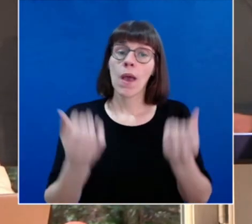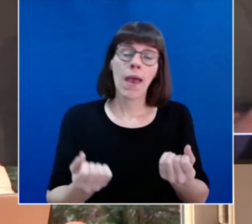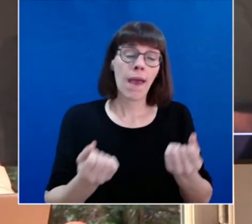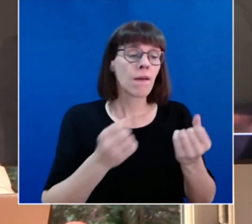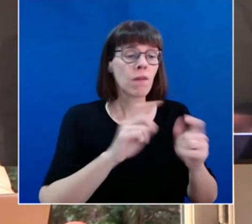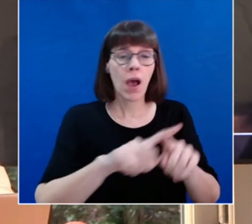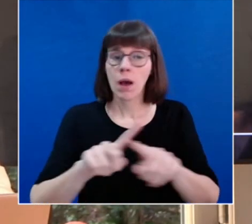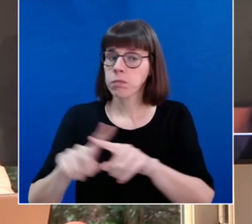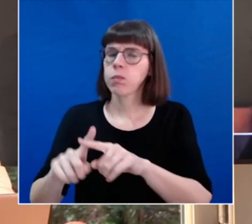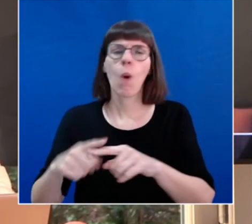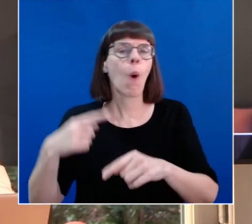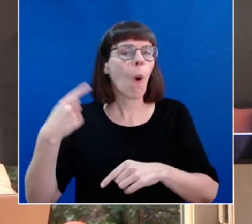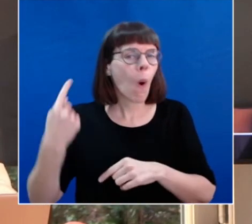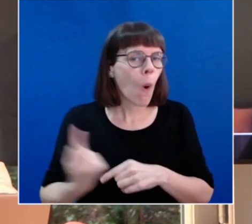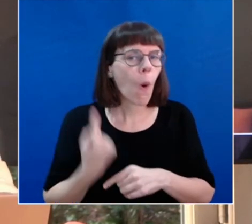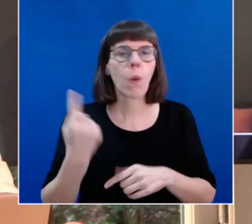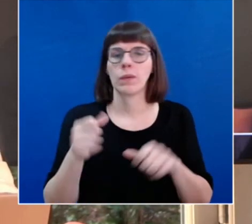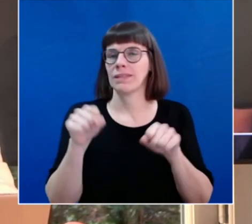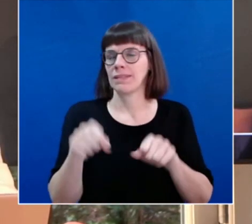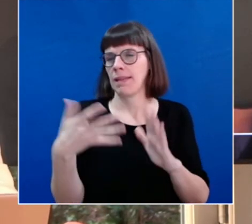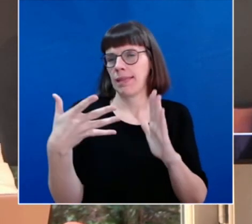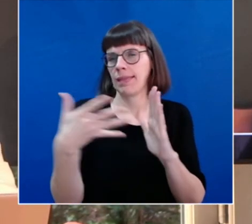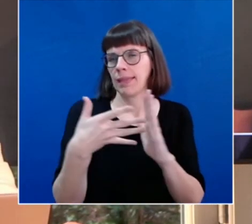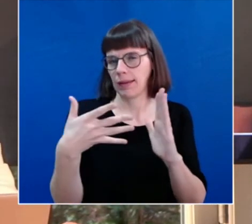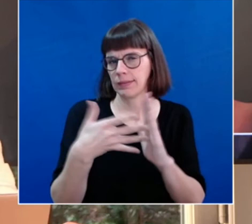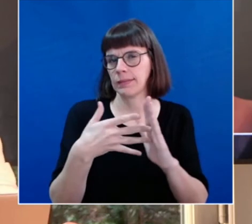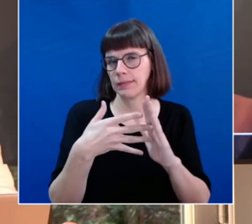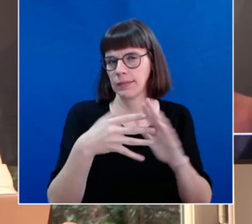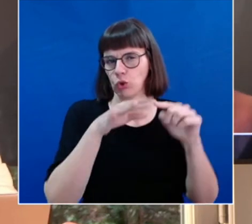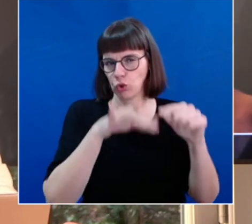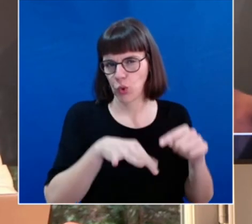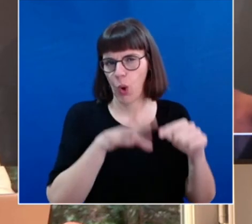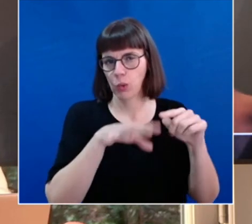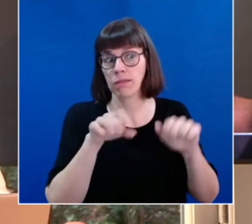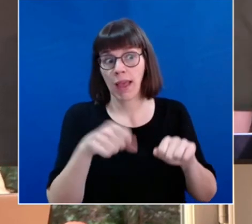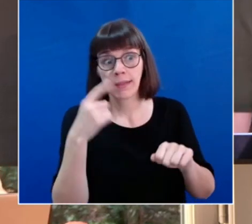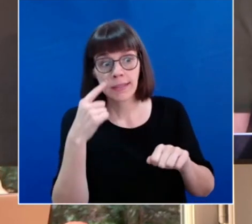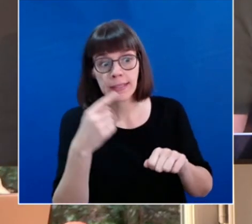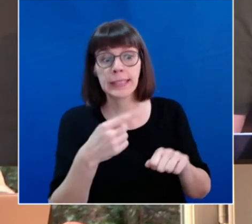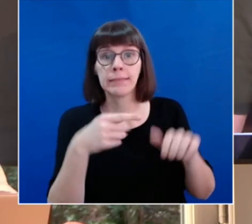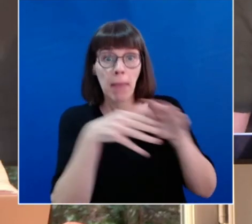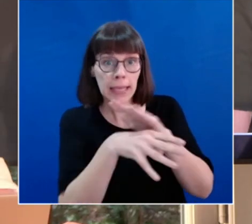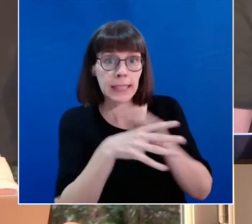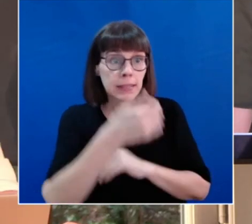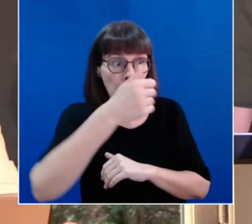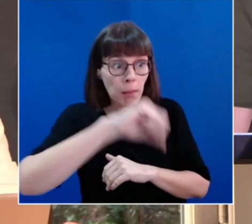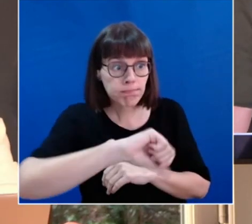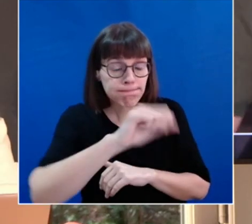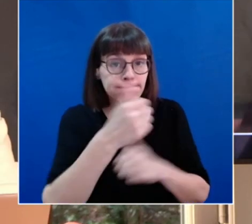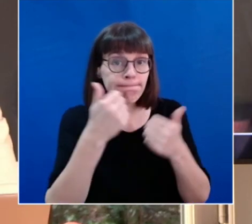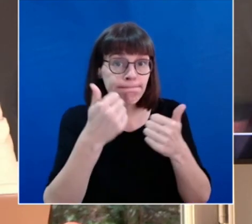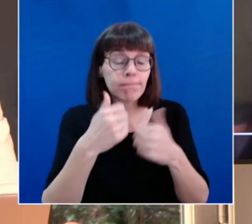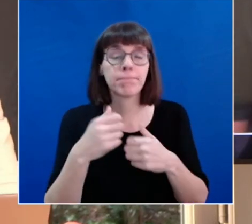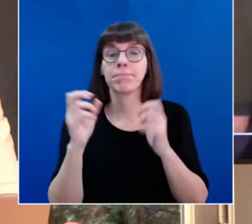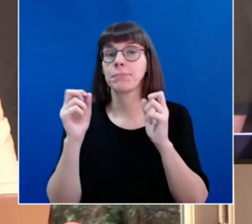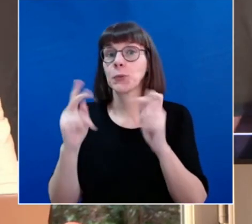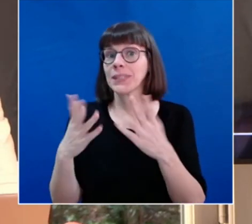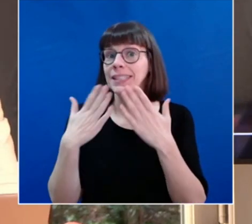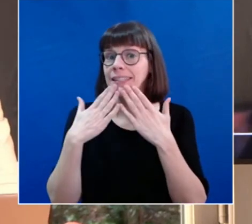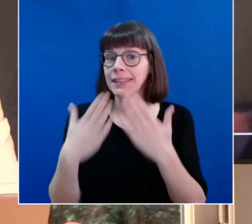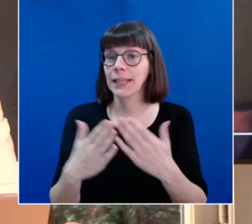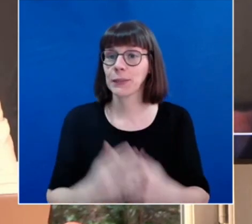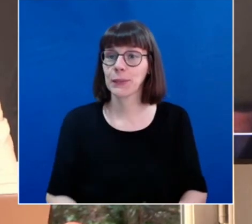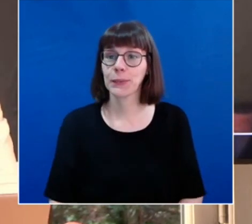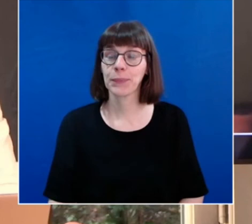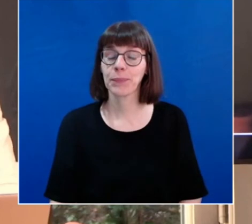always able to test your code for accessibility. All right, thank you. And do you know